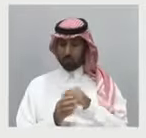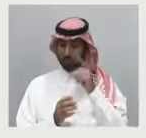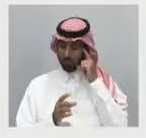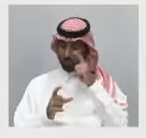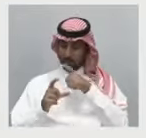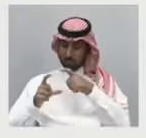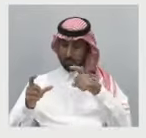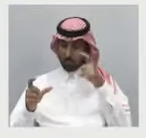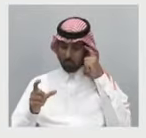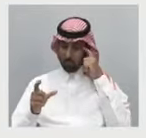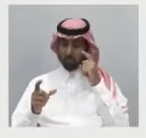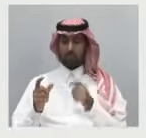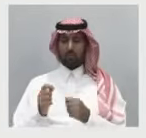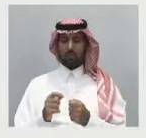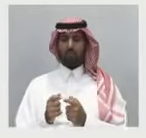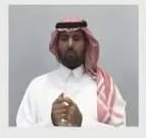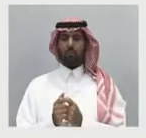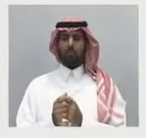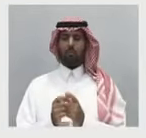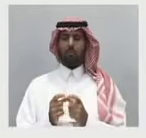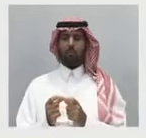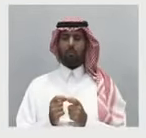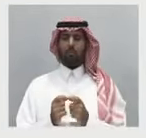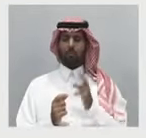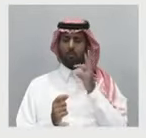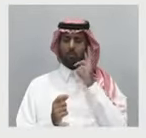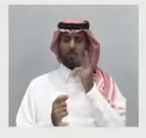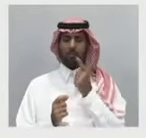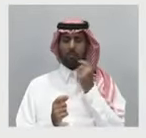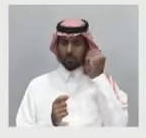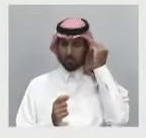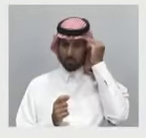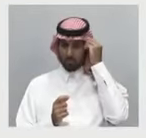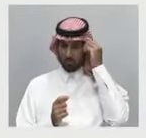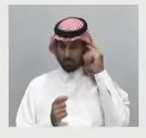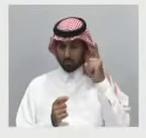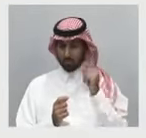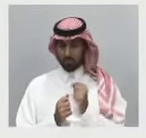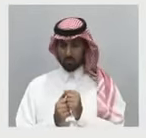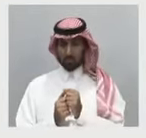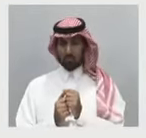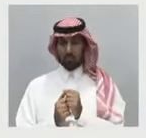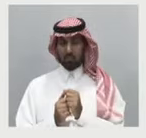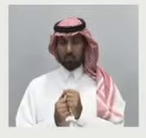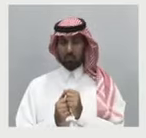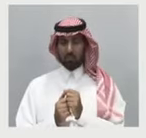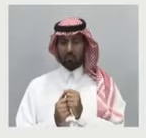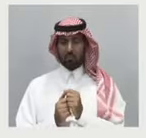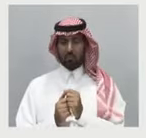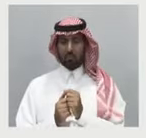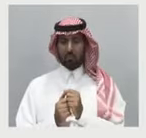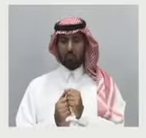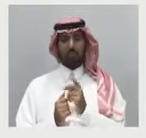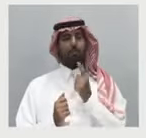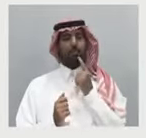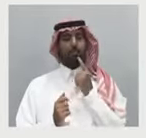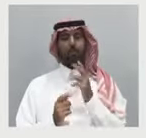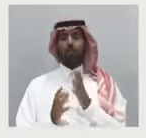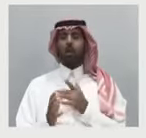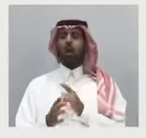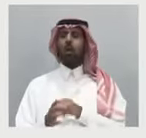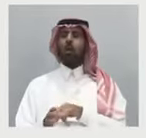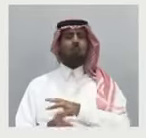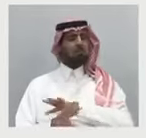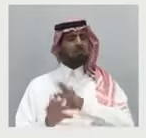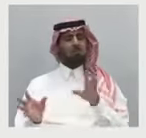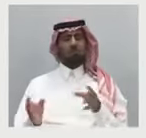with people. Creative, coming up with new ideas. And we have flexible, because you